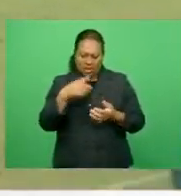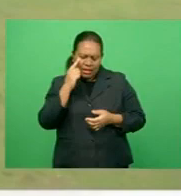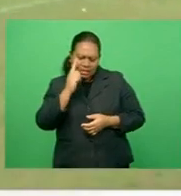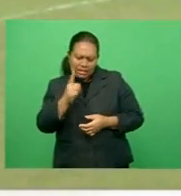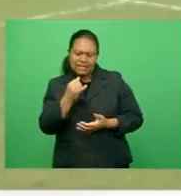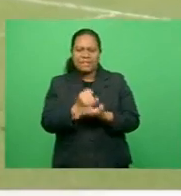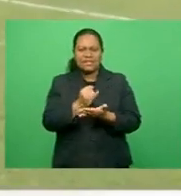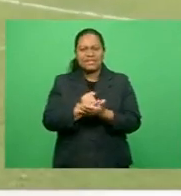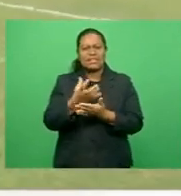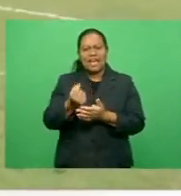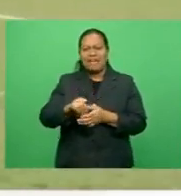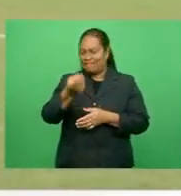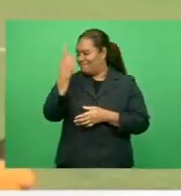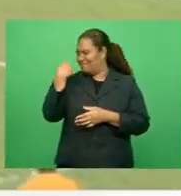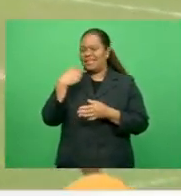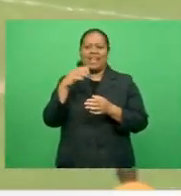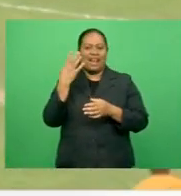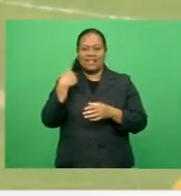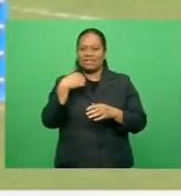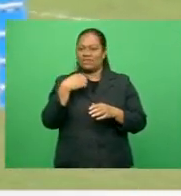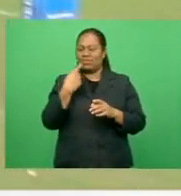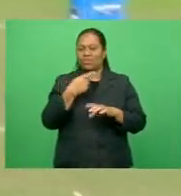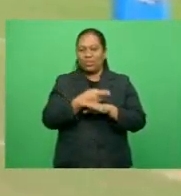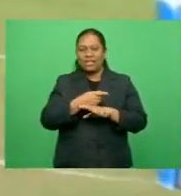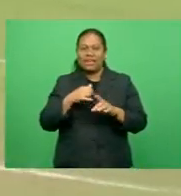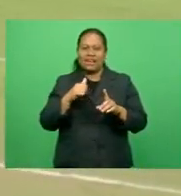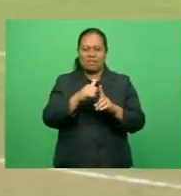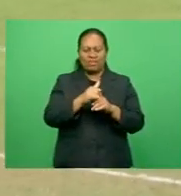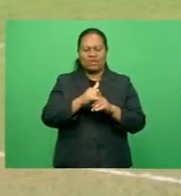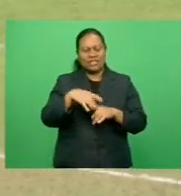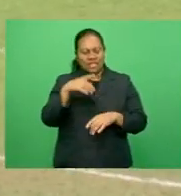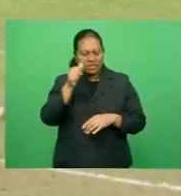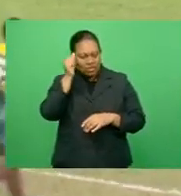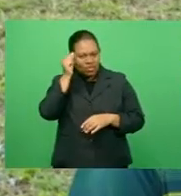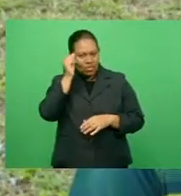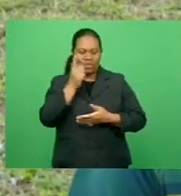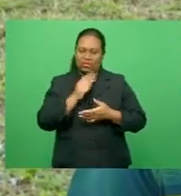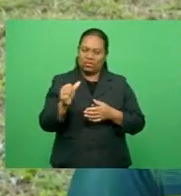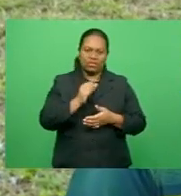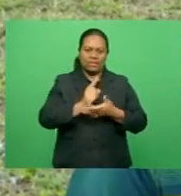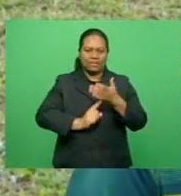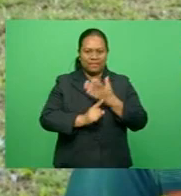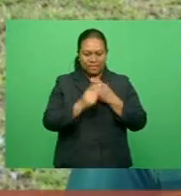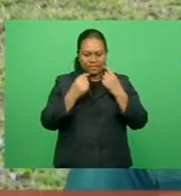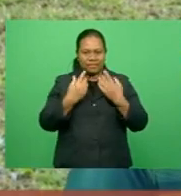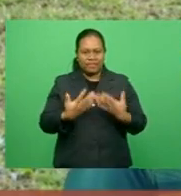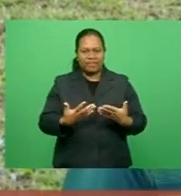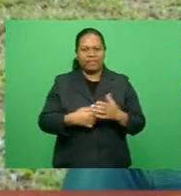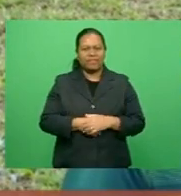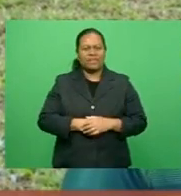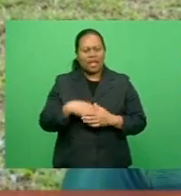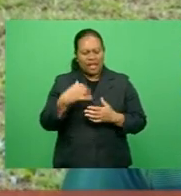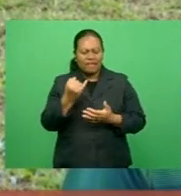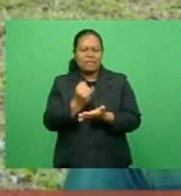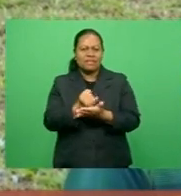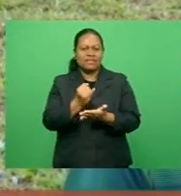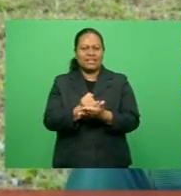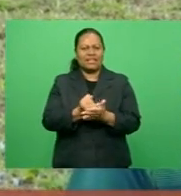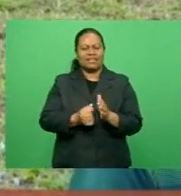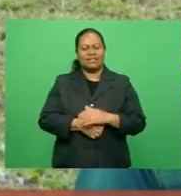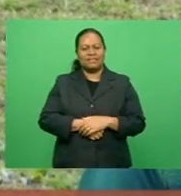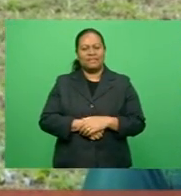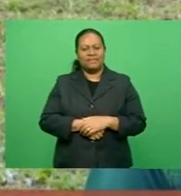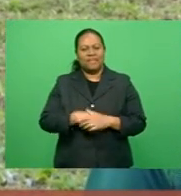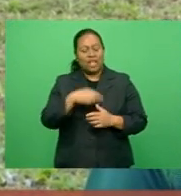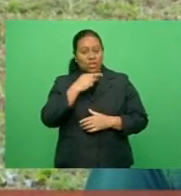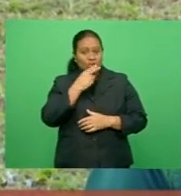against Namosi last week and the players executed all that was expected of them. We really worked out on a mistake and I